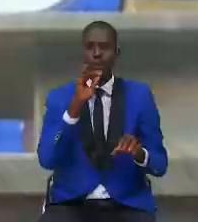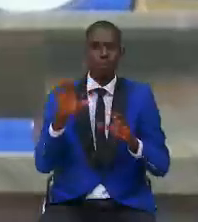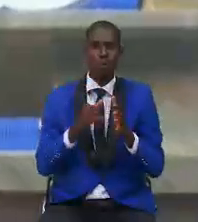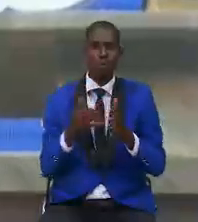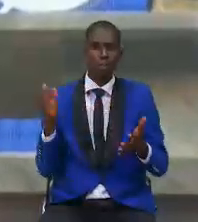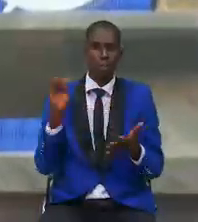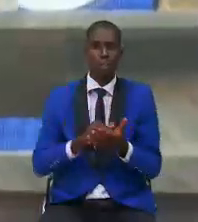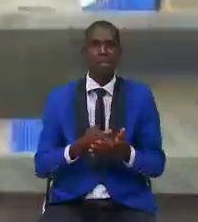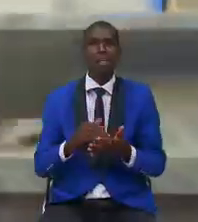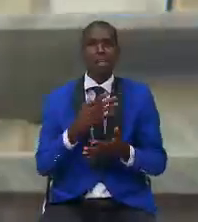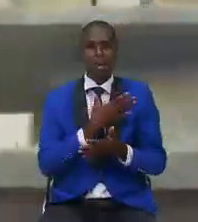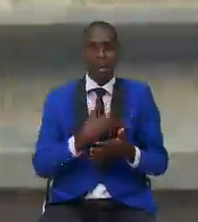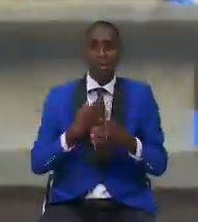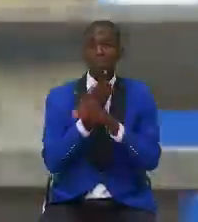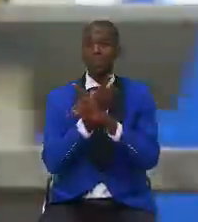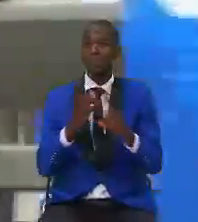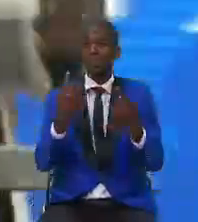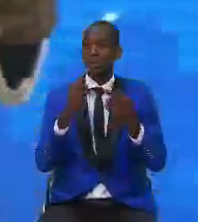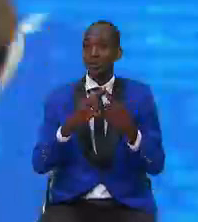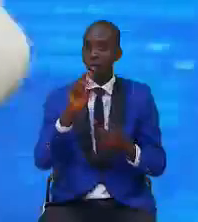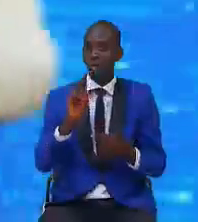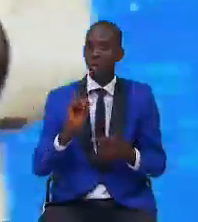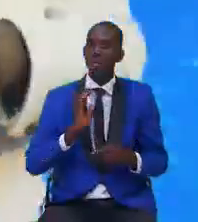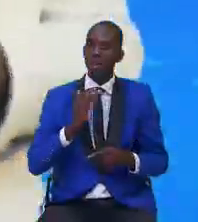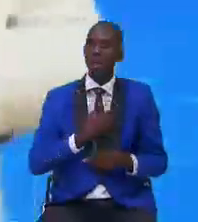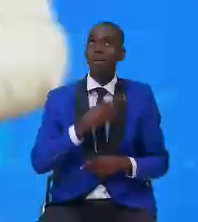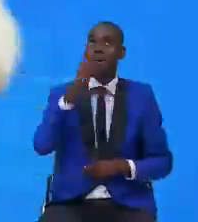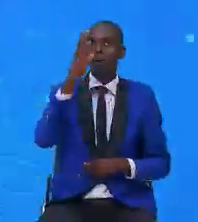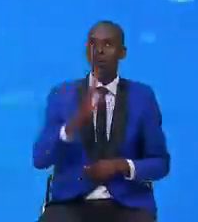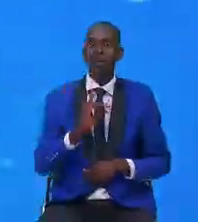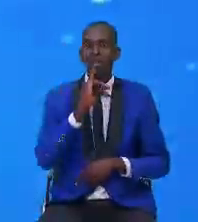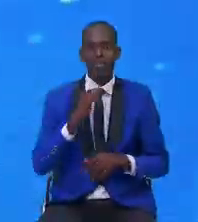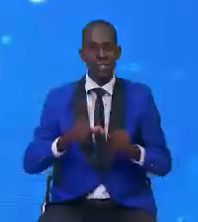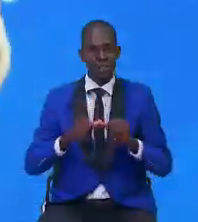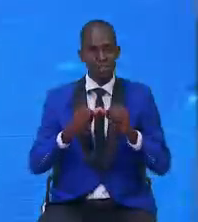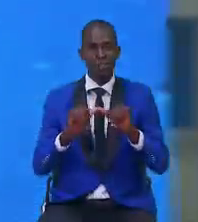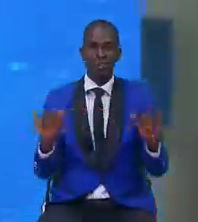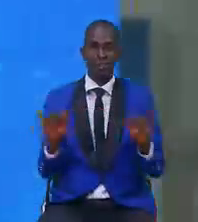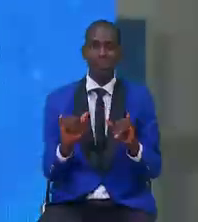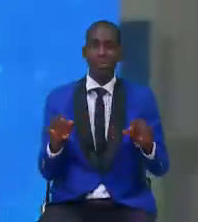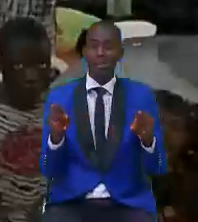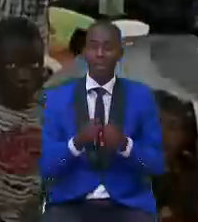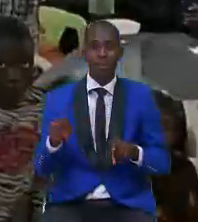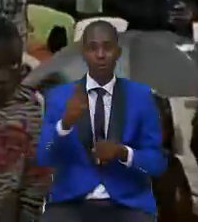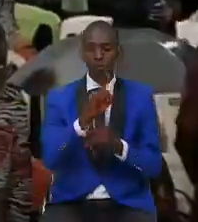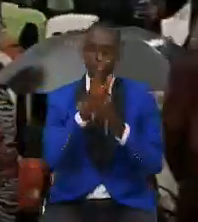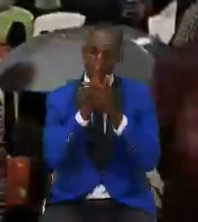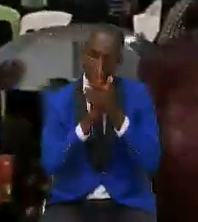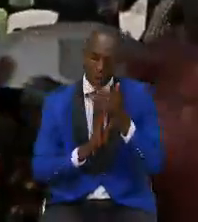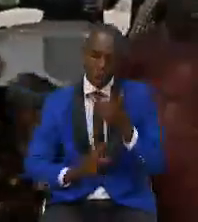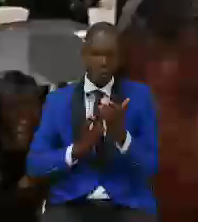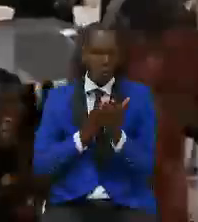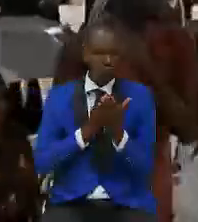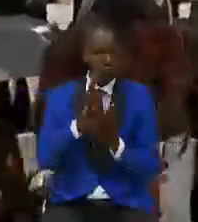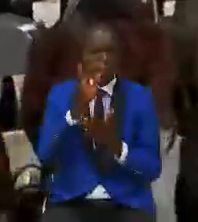that again. And then deliverance came unto him. Our God is still the same. As